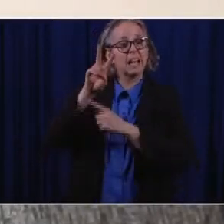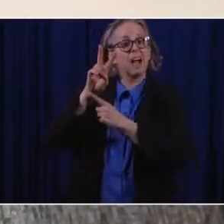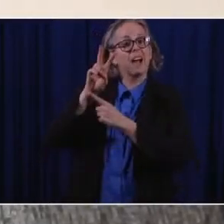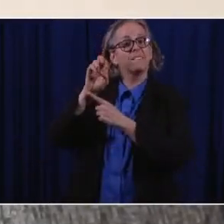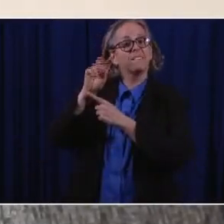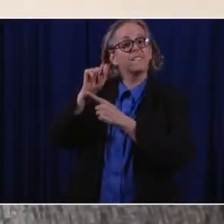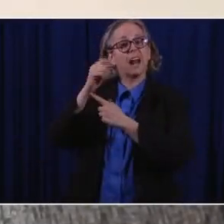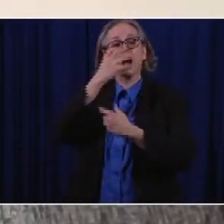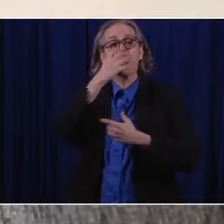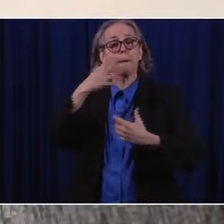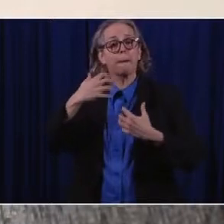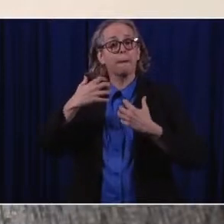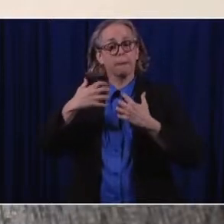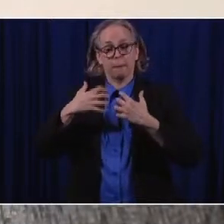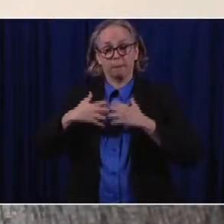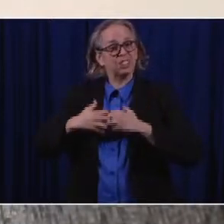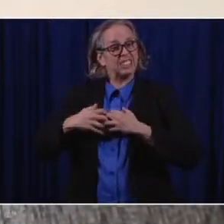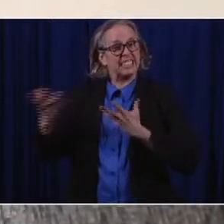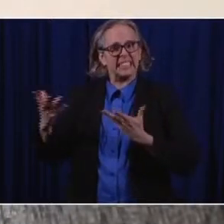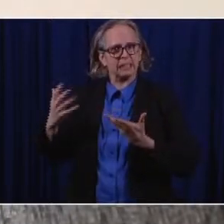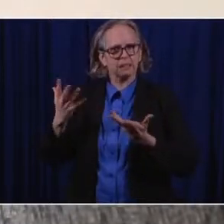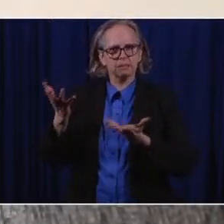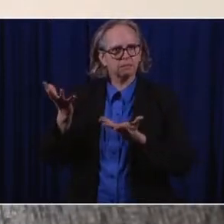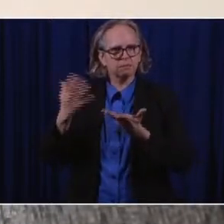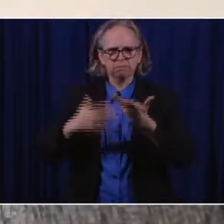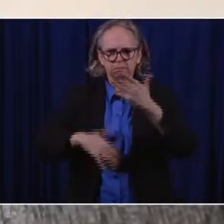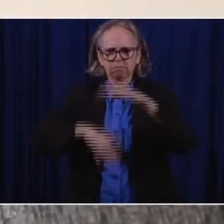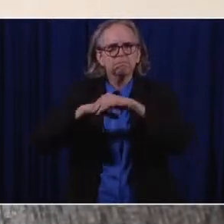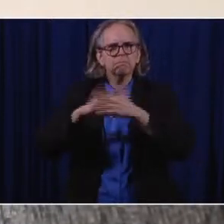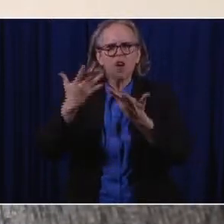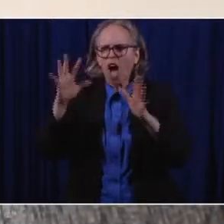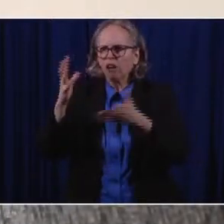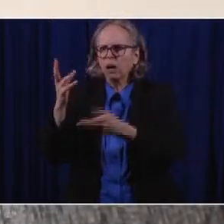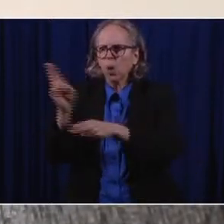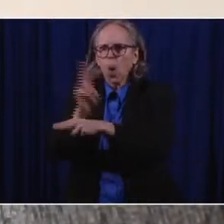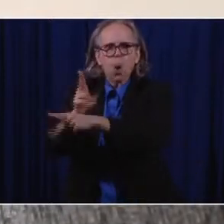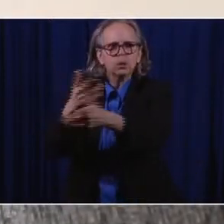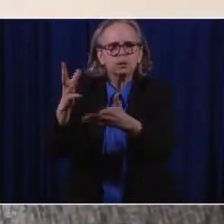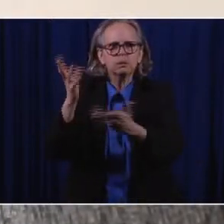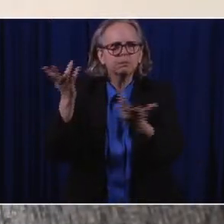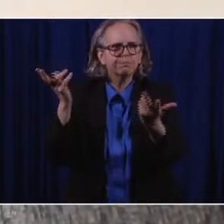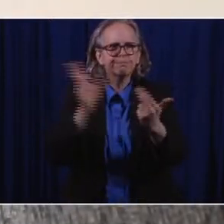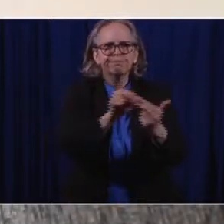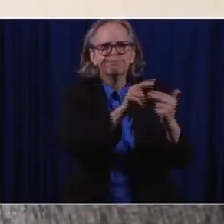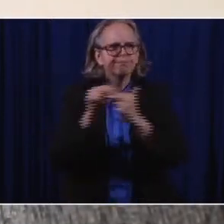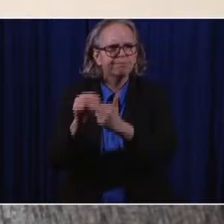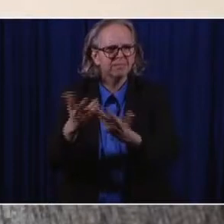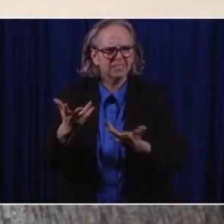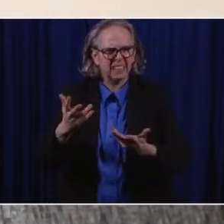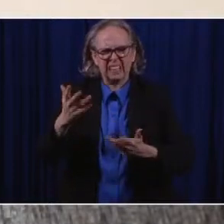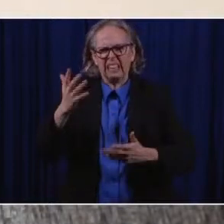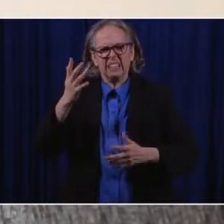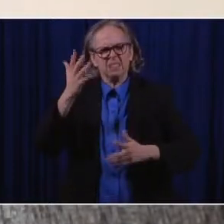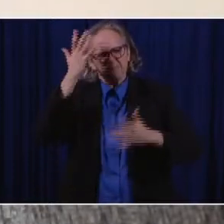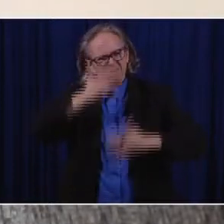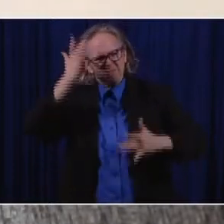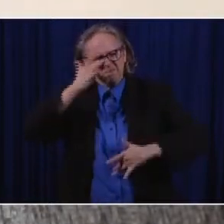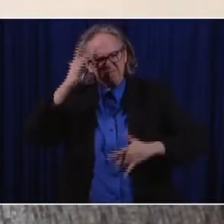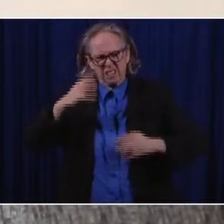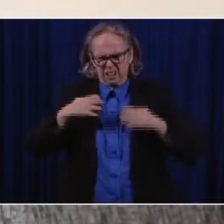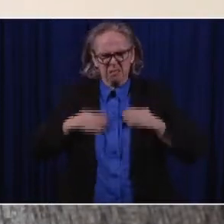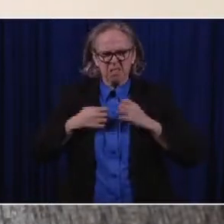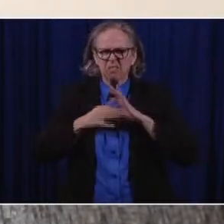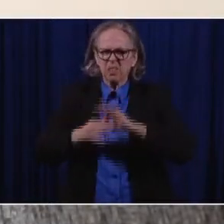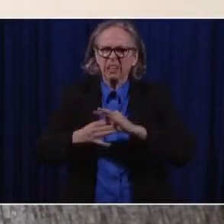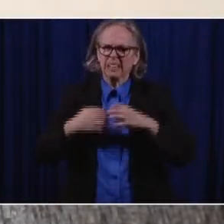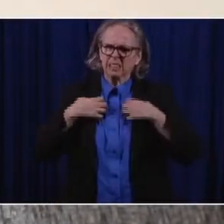much equipment, and it's a respiratory illness. So you run out of that,